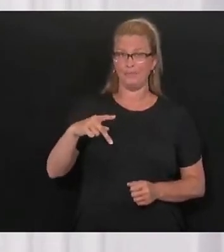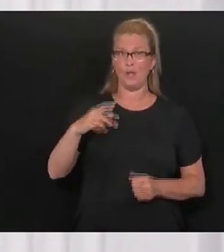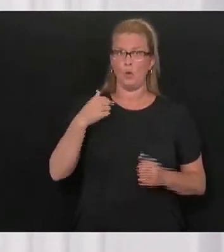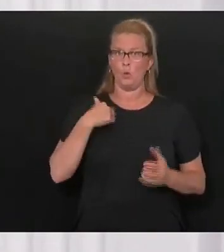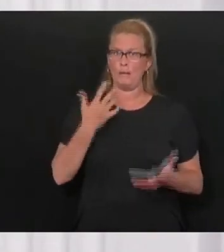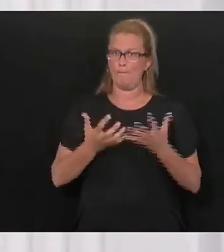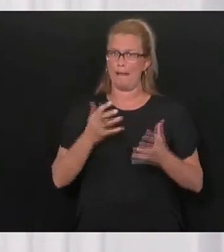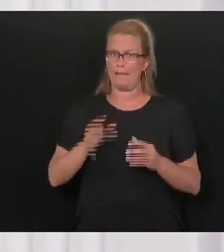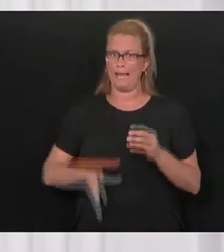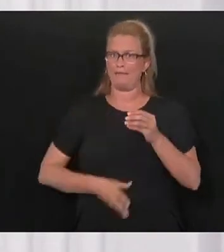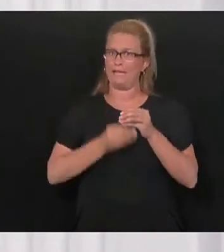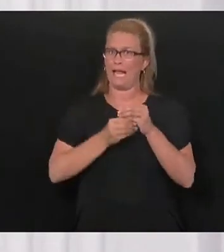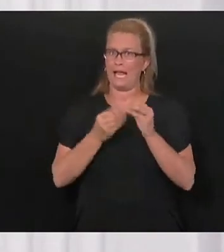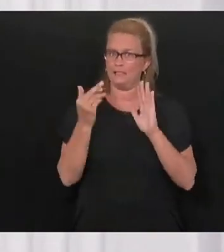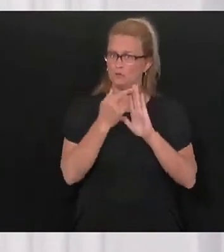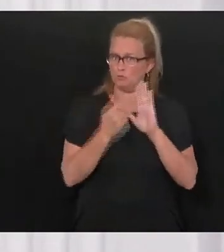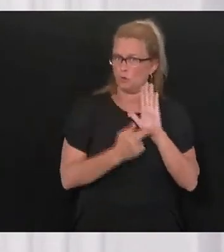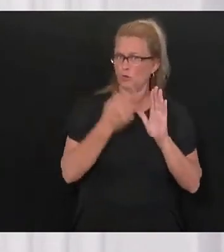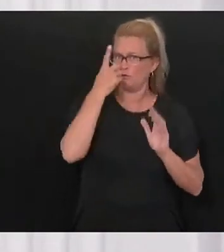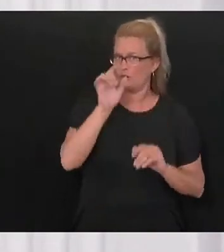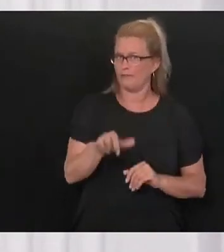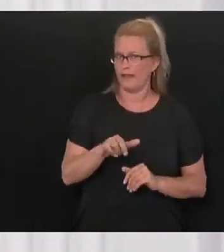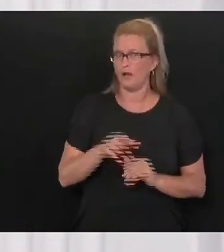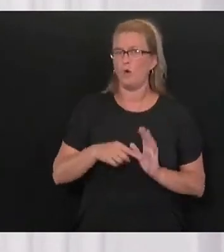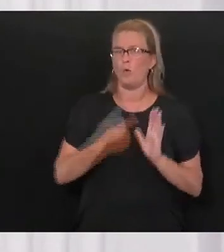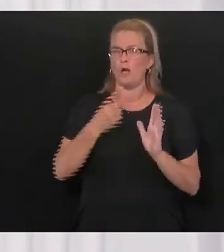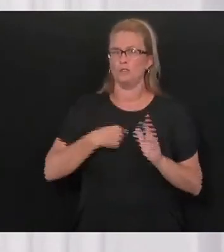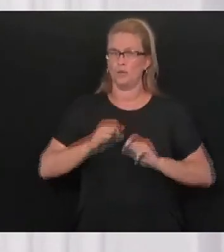have to look at when the map's put out.